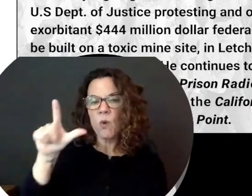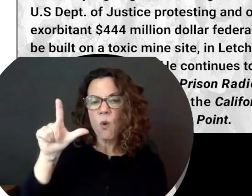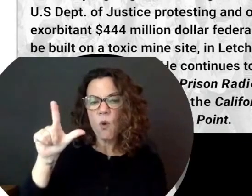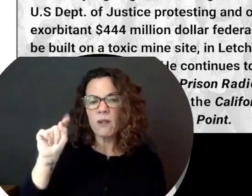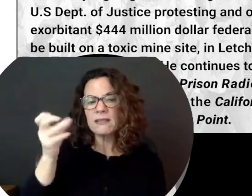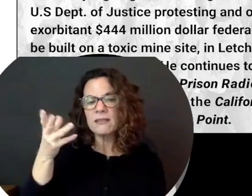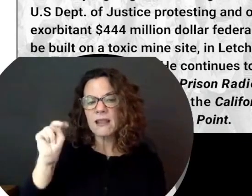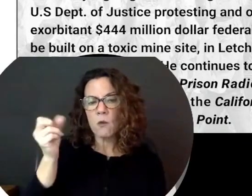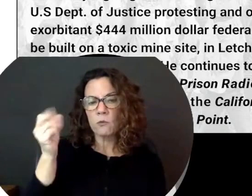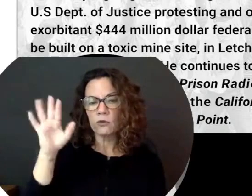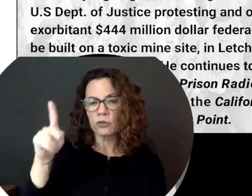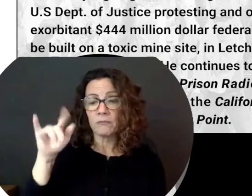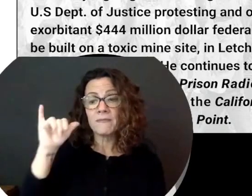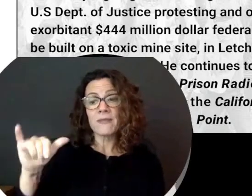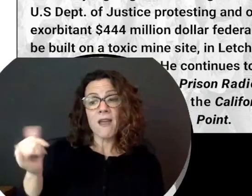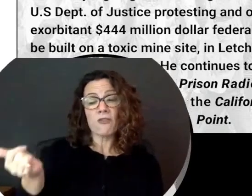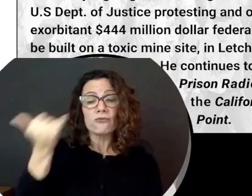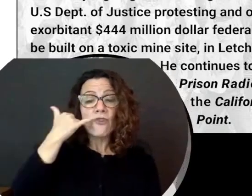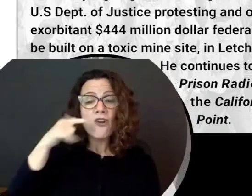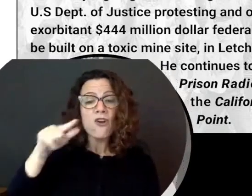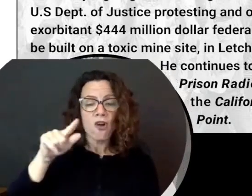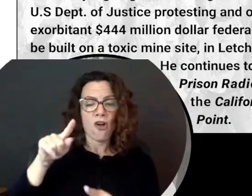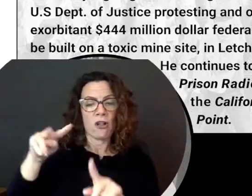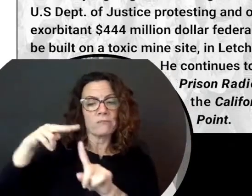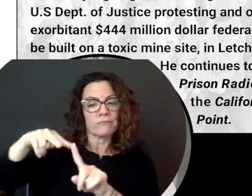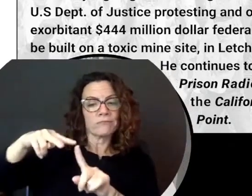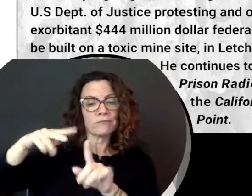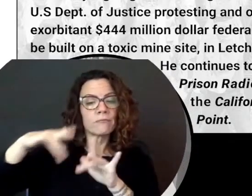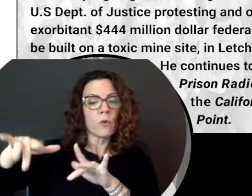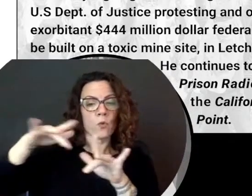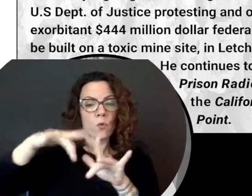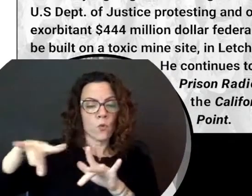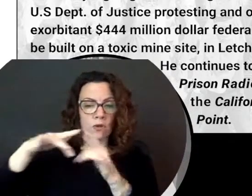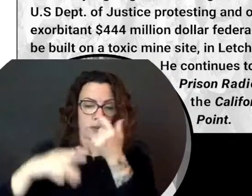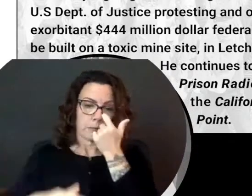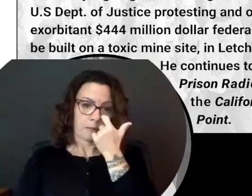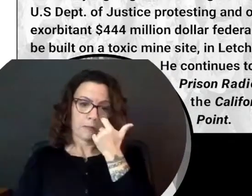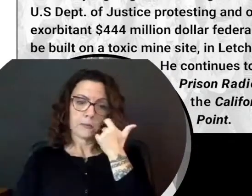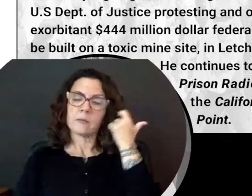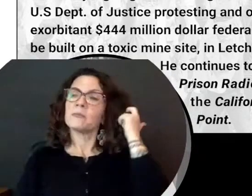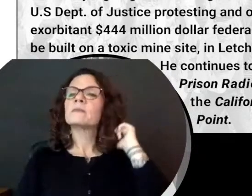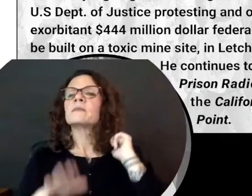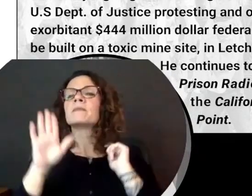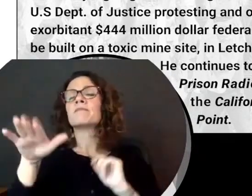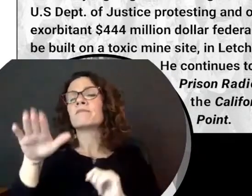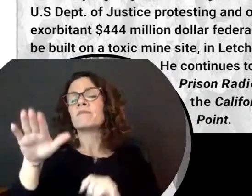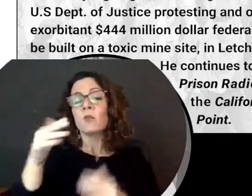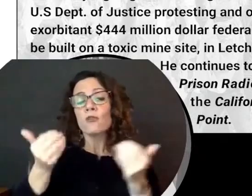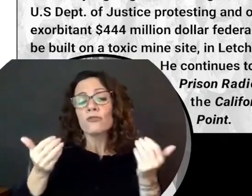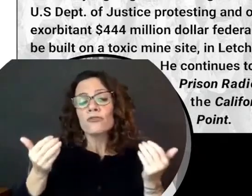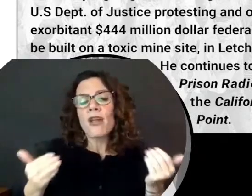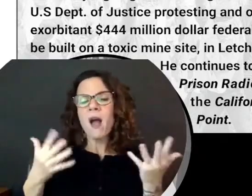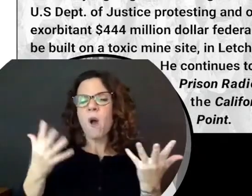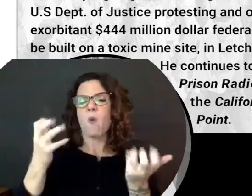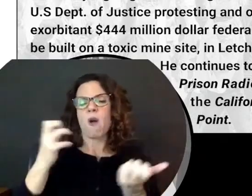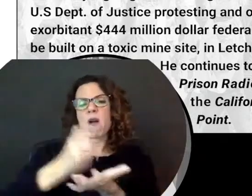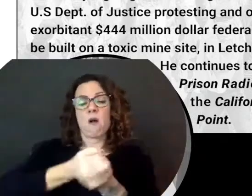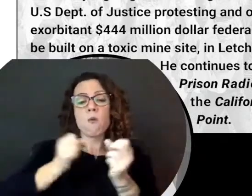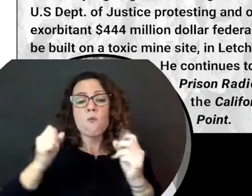1. Right now, I would like to take this opportunity to pose a very interesting and peculiar